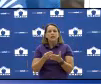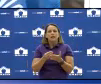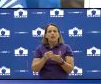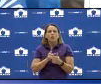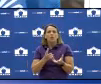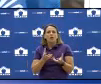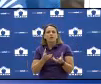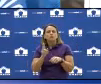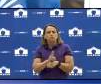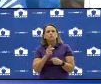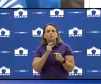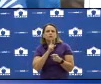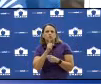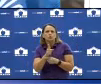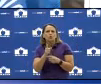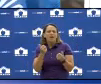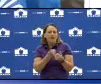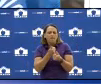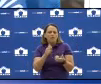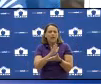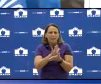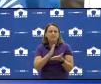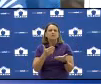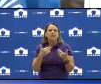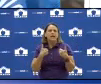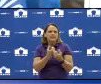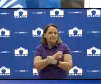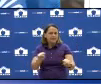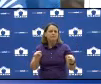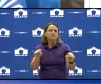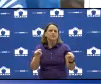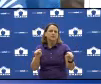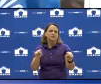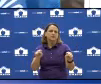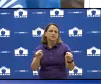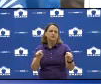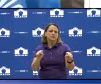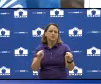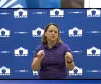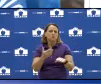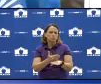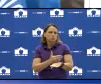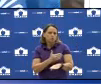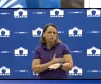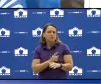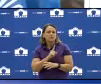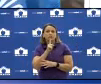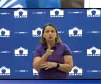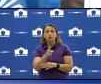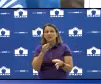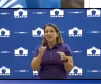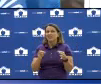single campus has those safety enhancements that will ensure that if